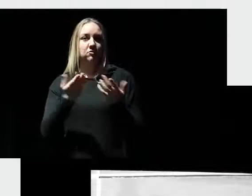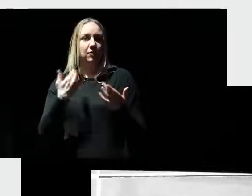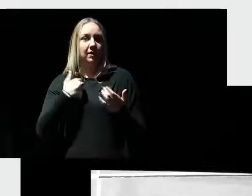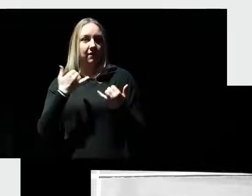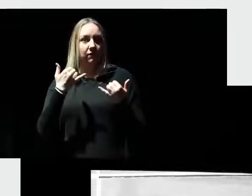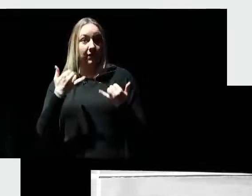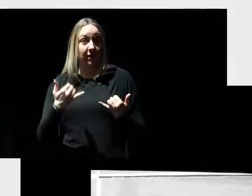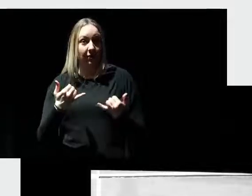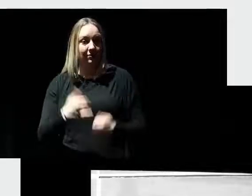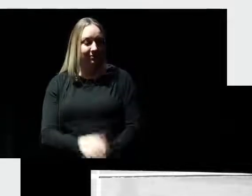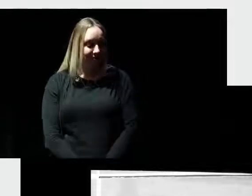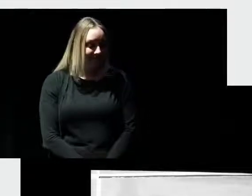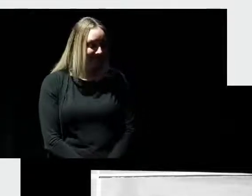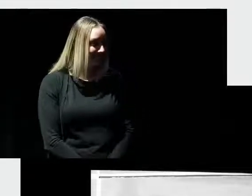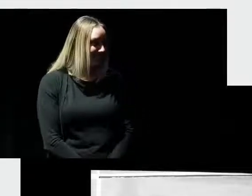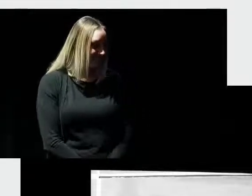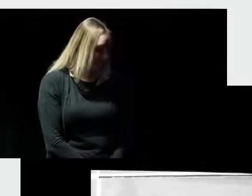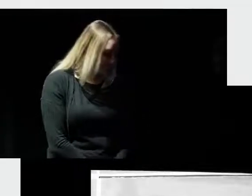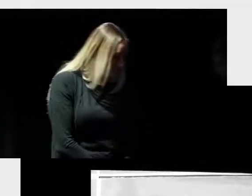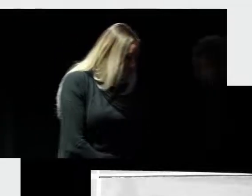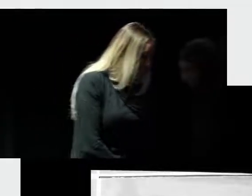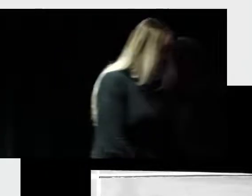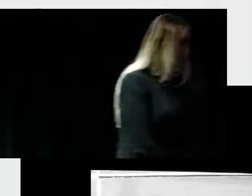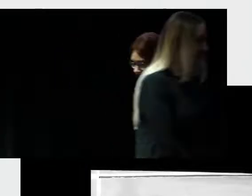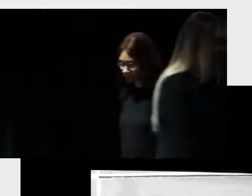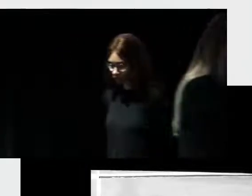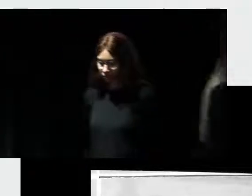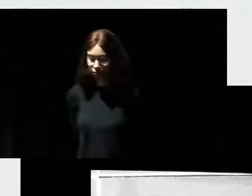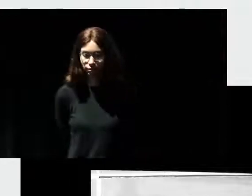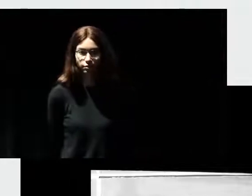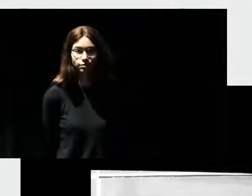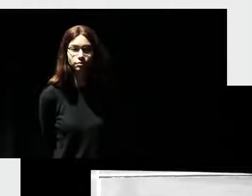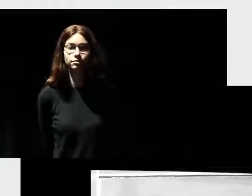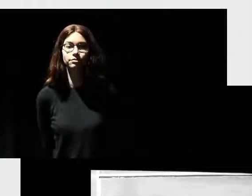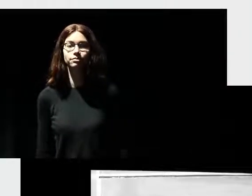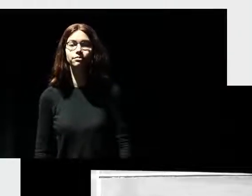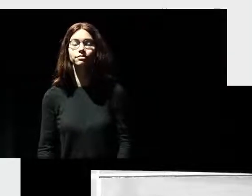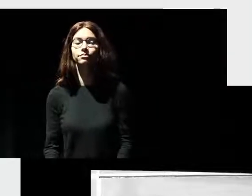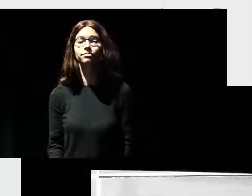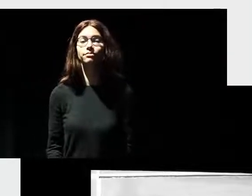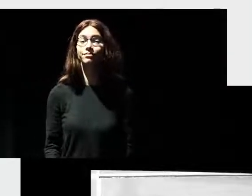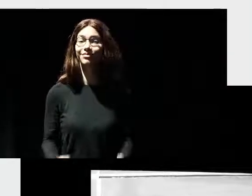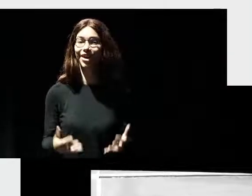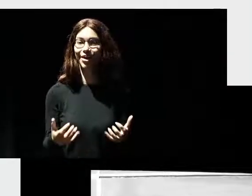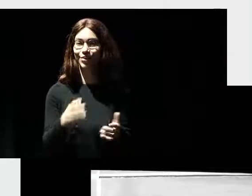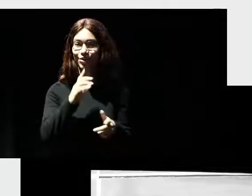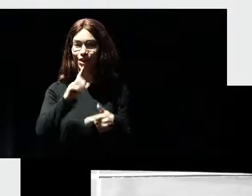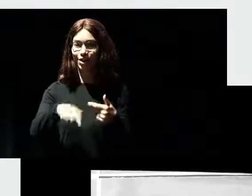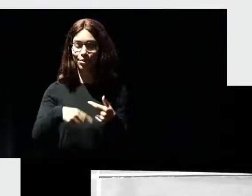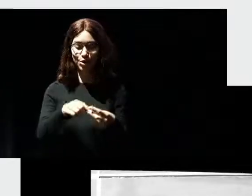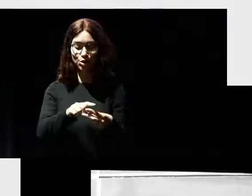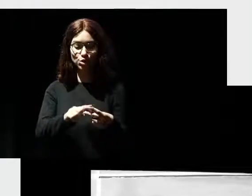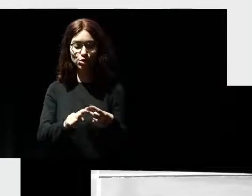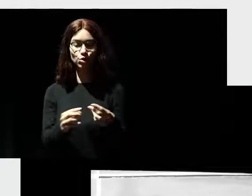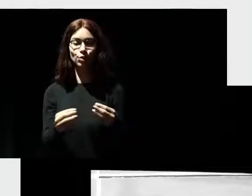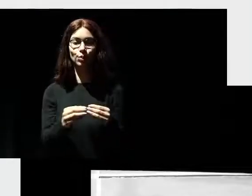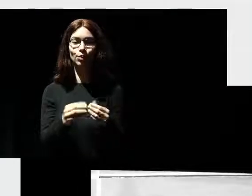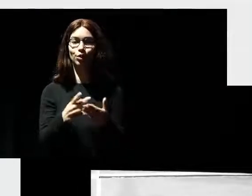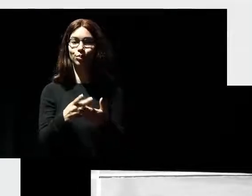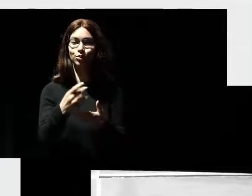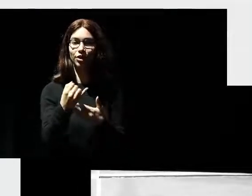project that you're working on at hand. I want to talk about two more projects.